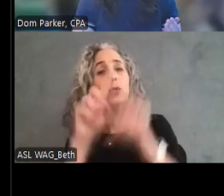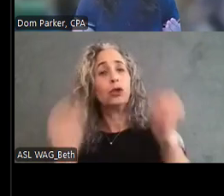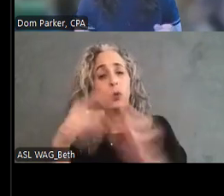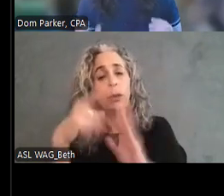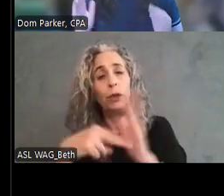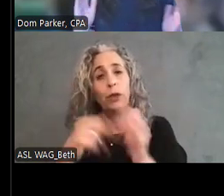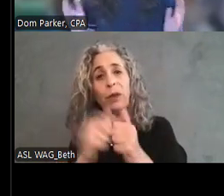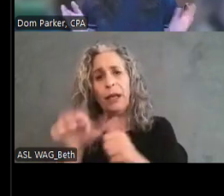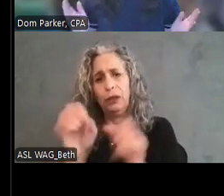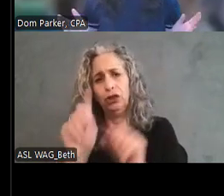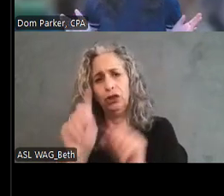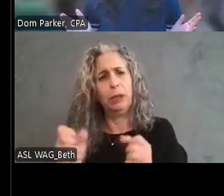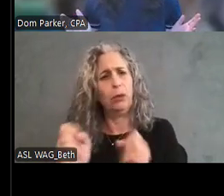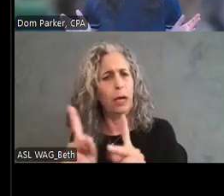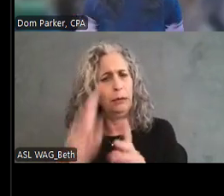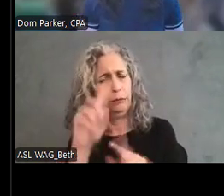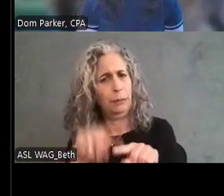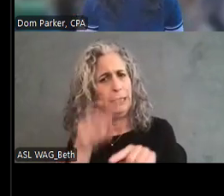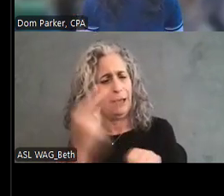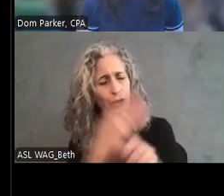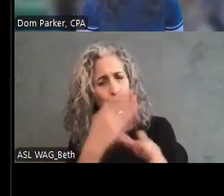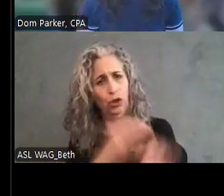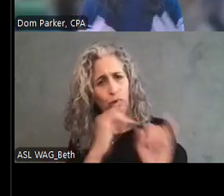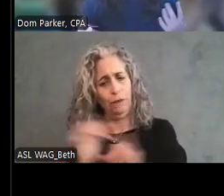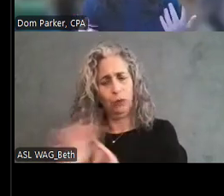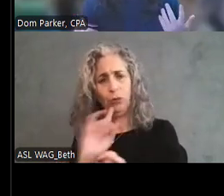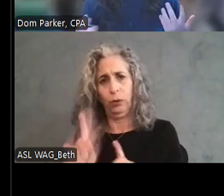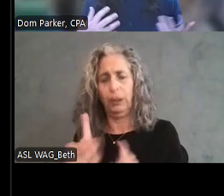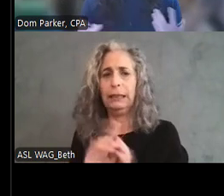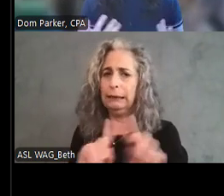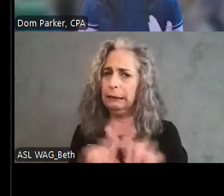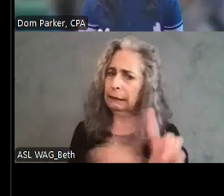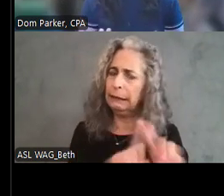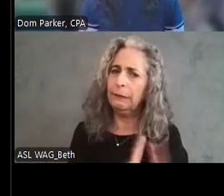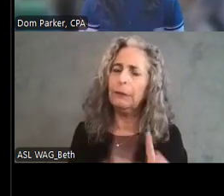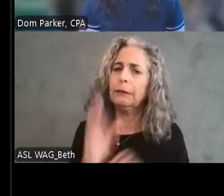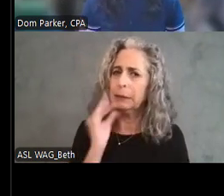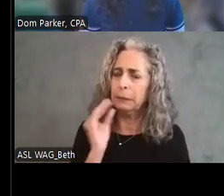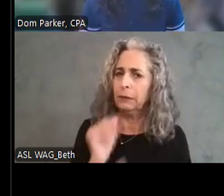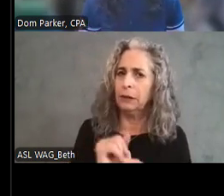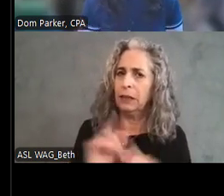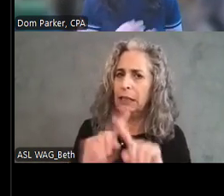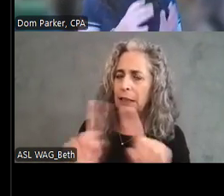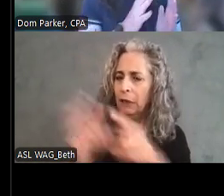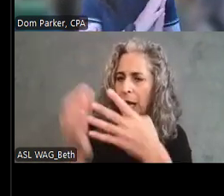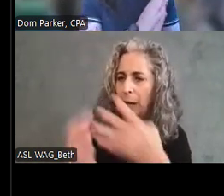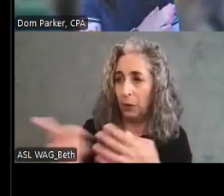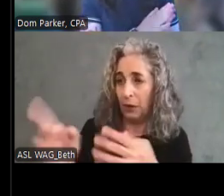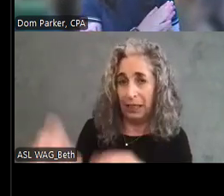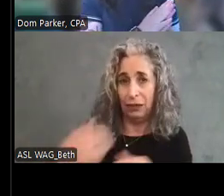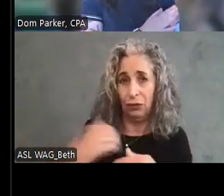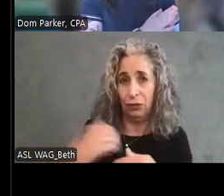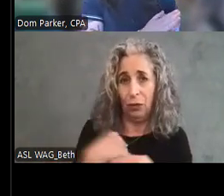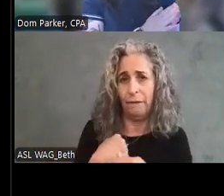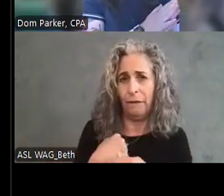be okay. But again, it all depends on the user themselves, and what accessibility options you can tailor to that, as well as, having the